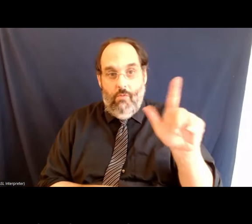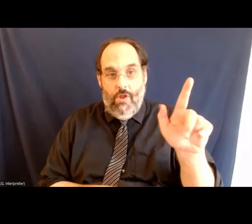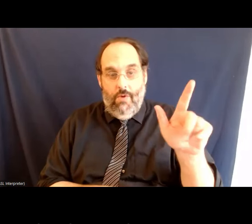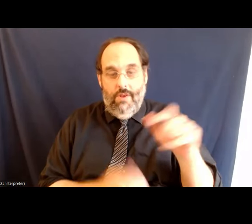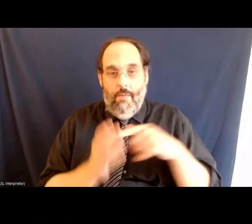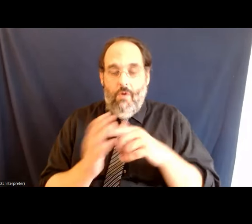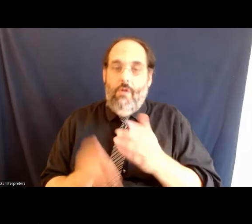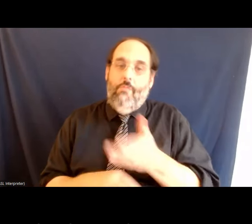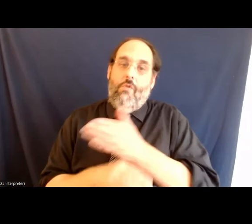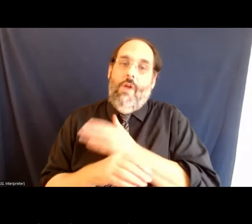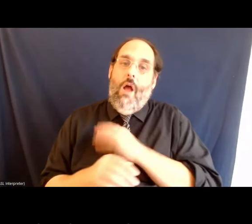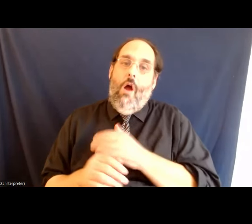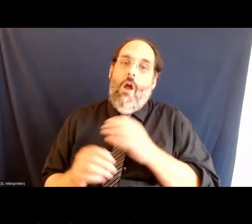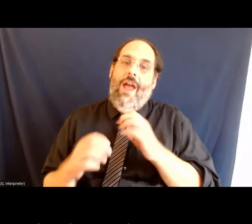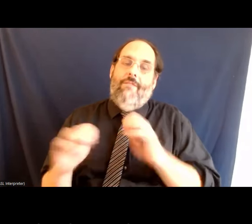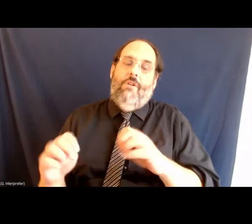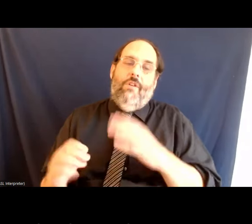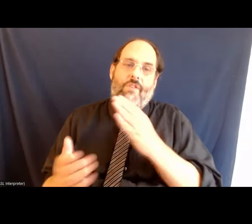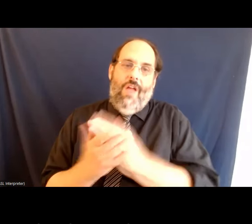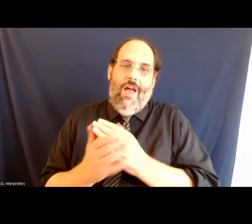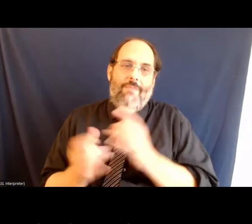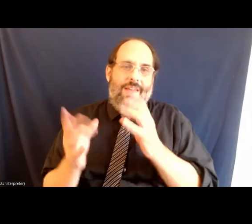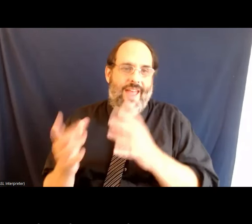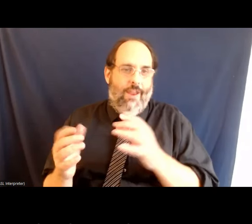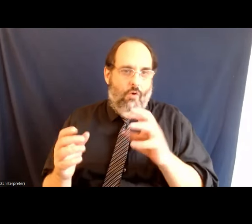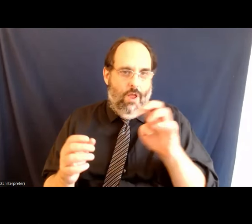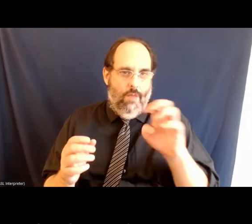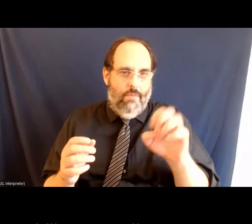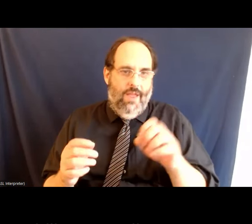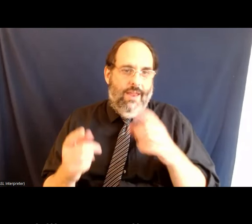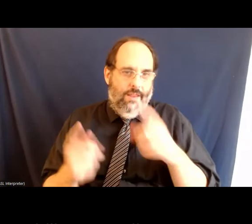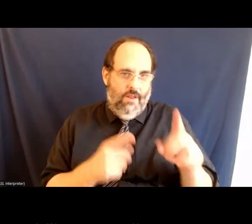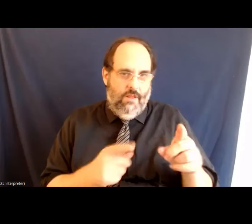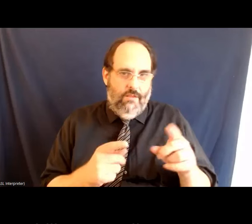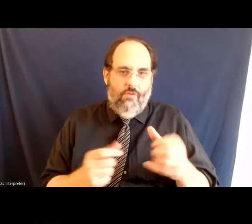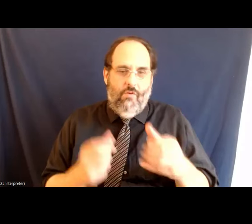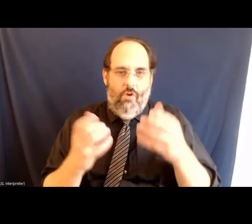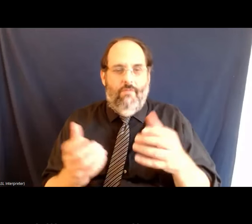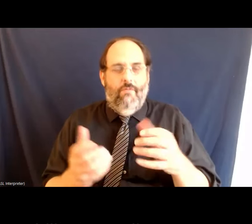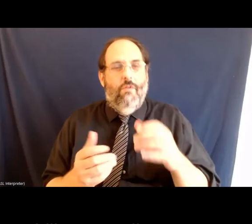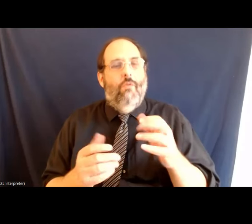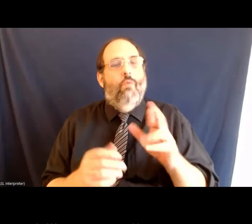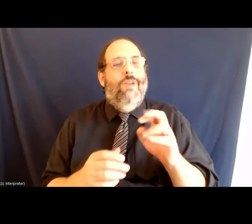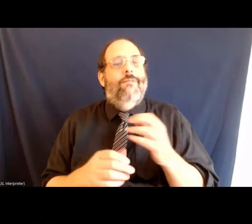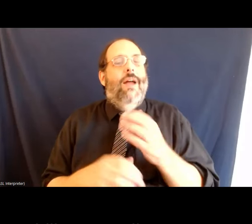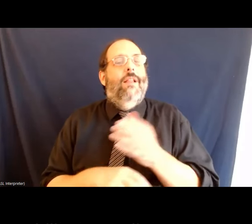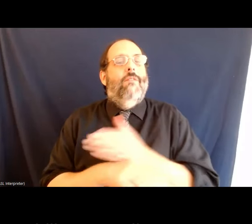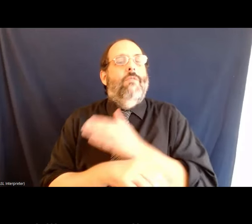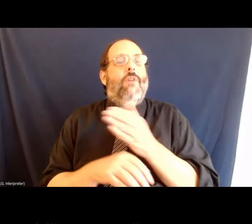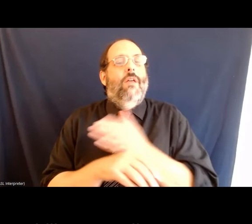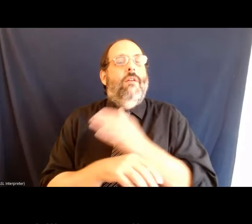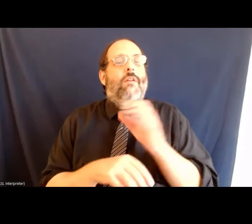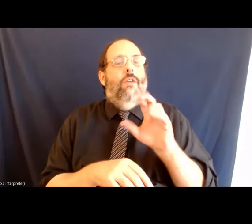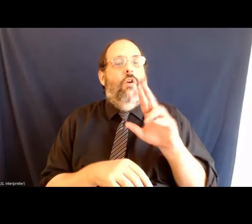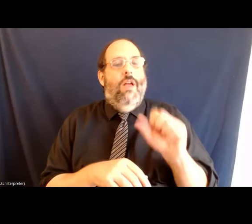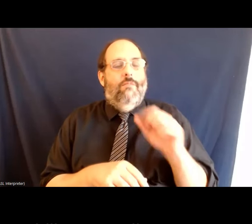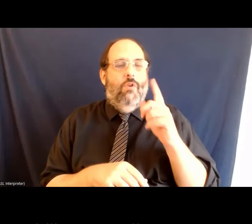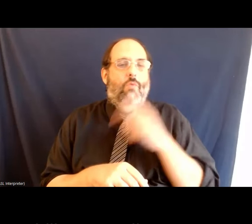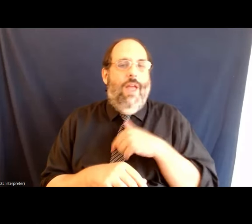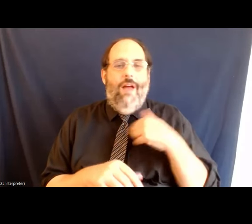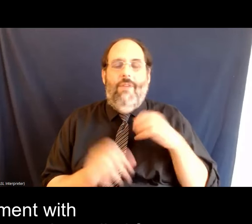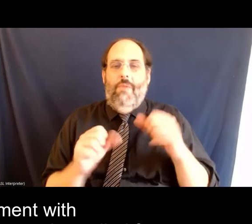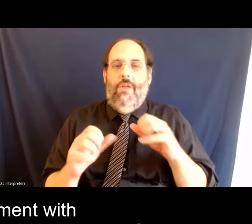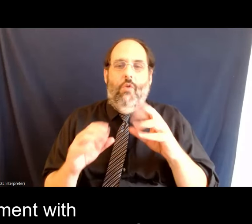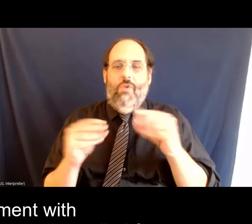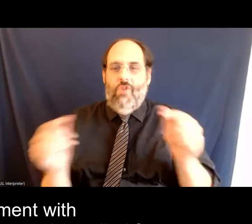department's efforts to combat hate crimes and hate incidents called for the revitalization of CRS because of its unique ability to mediate and resolve conflicts and its